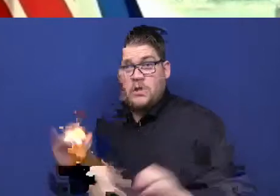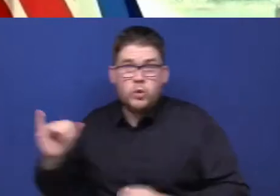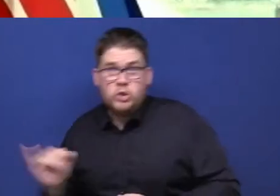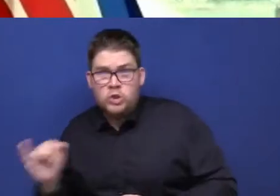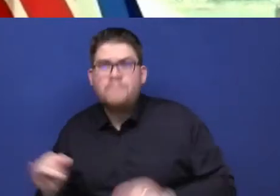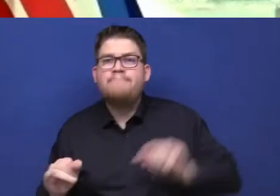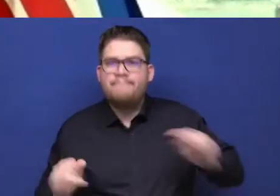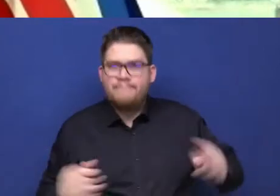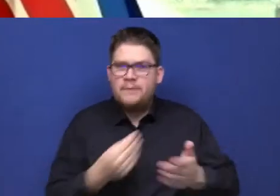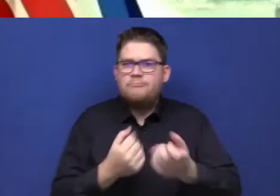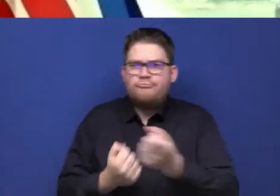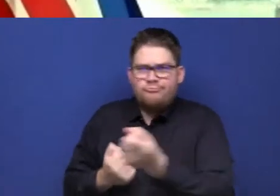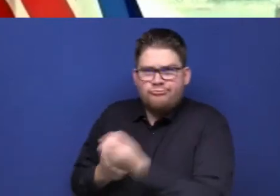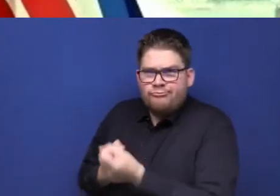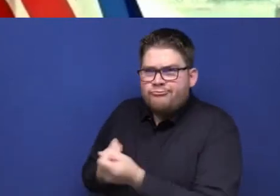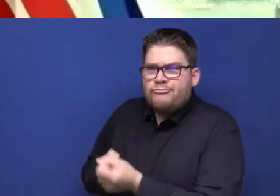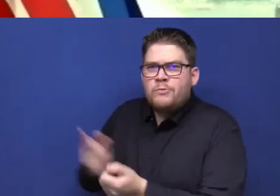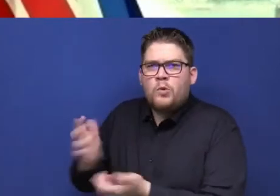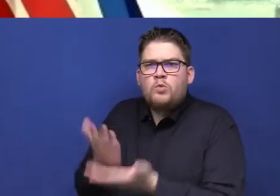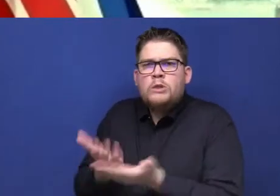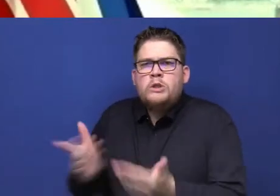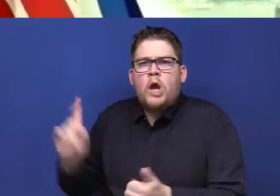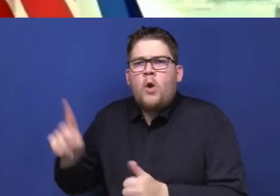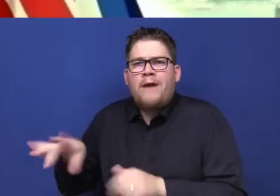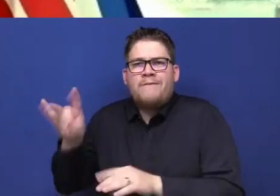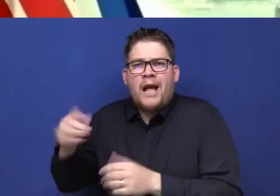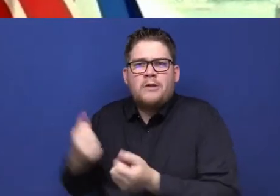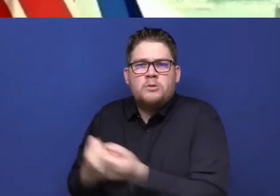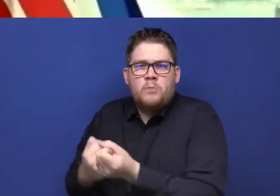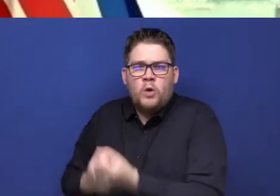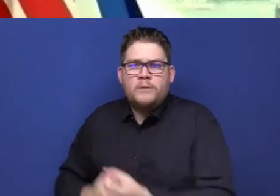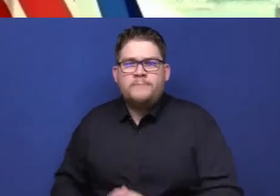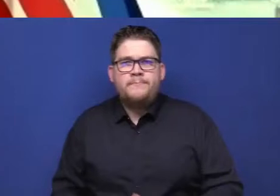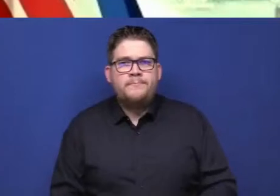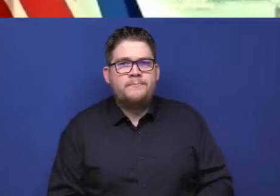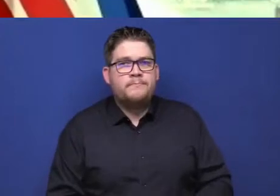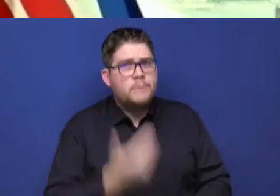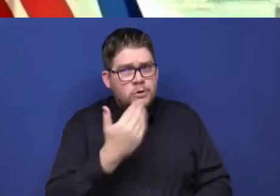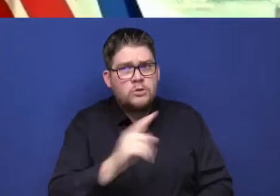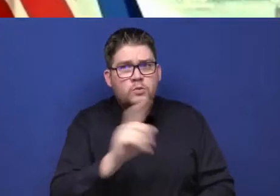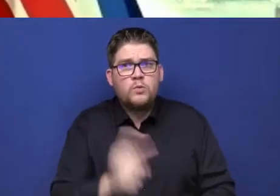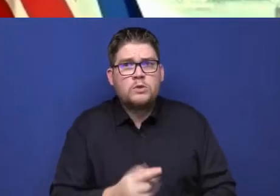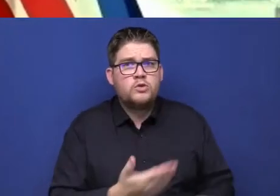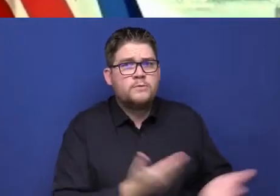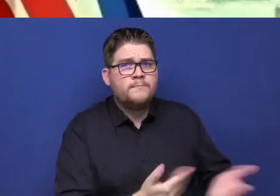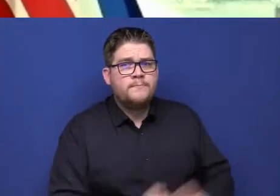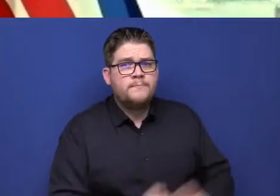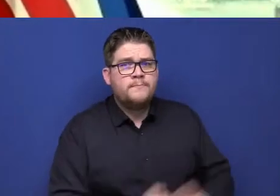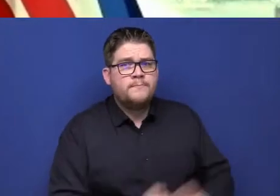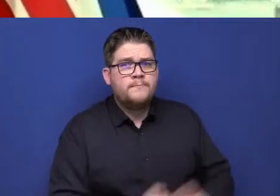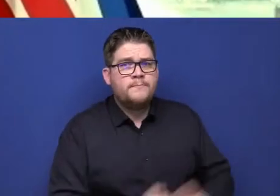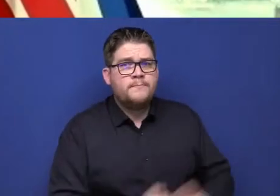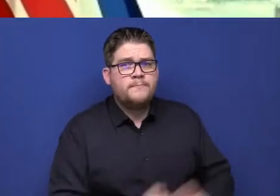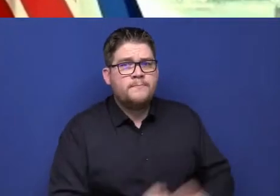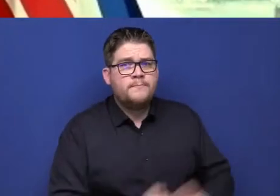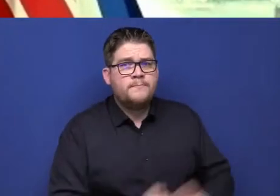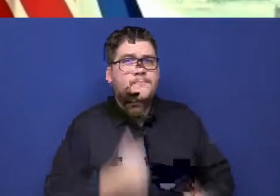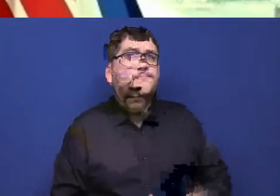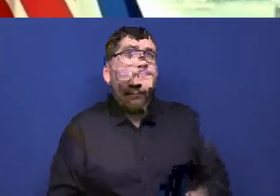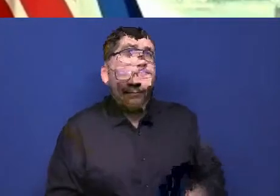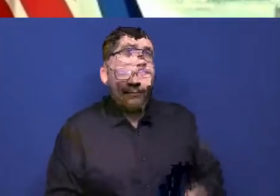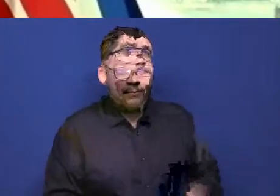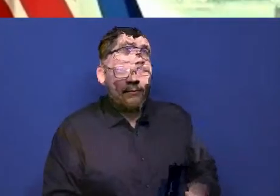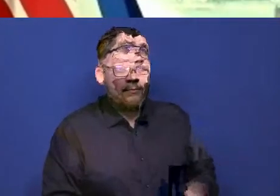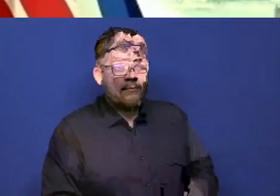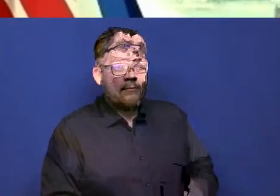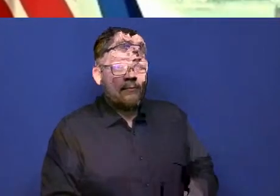this. You mentioned issues with fatigue for crews on the ground. I guess this is for Todd Nessman. And for example, in